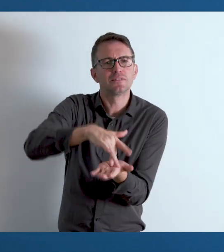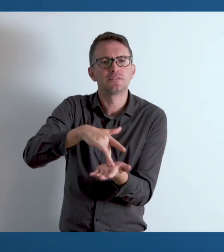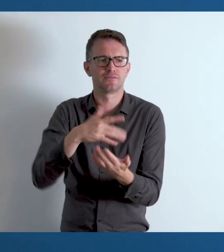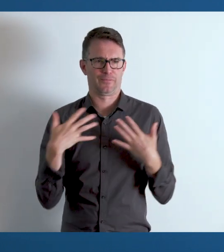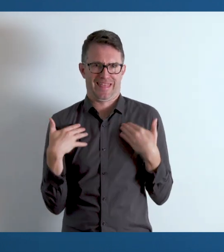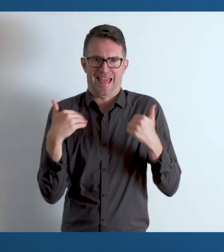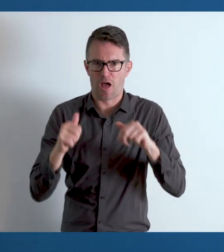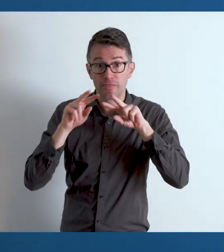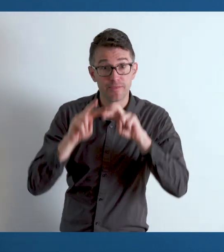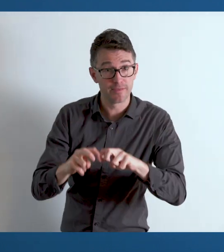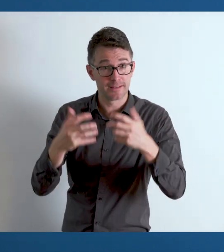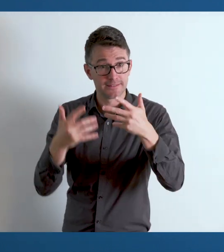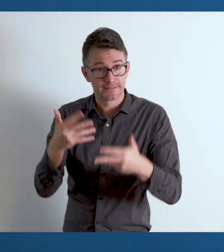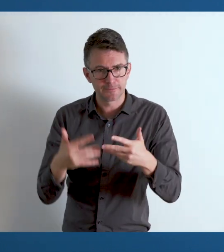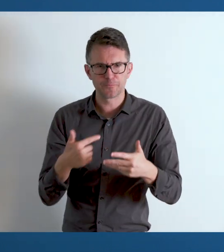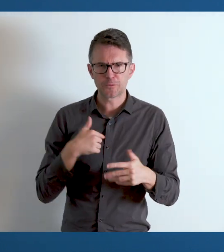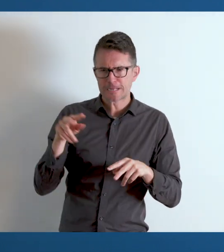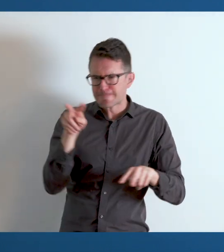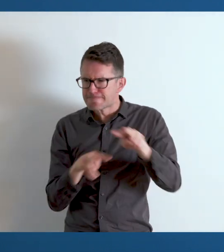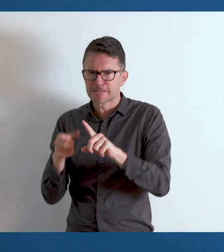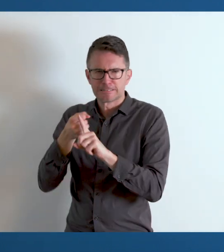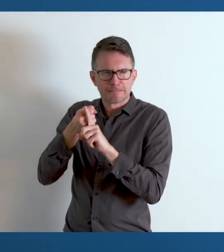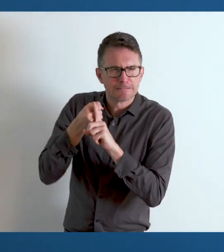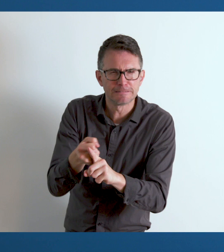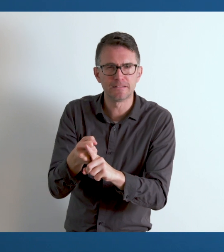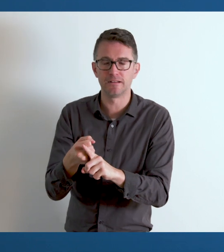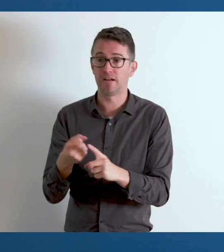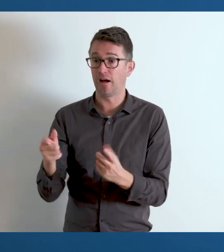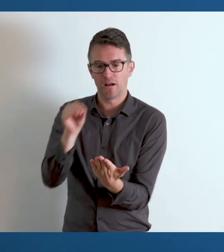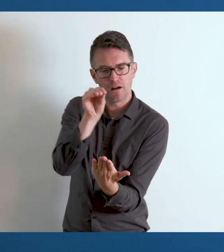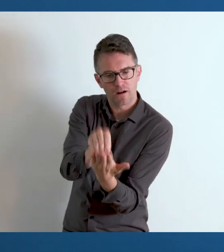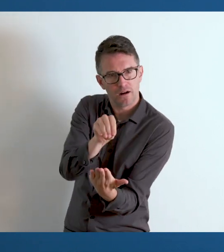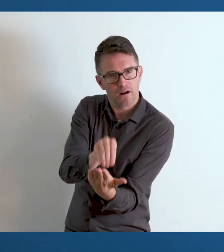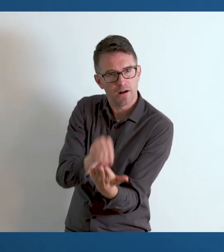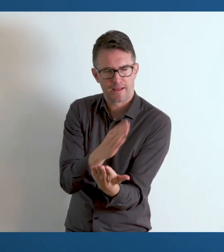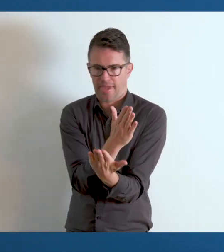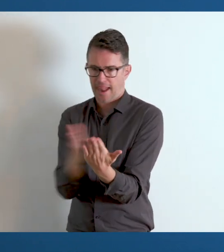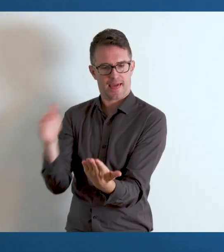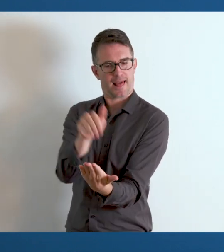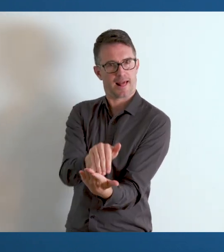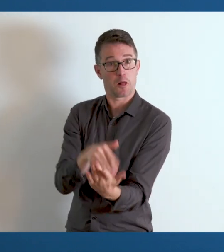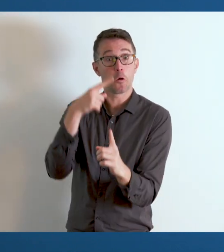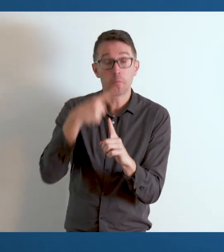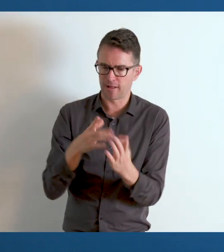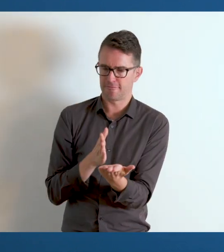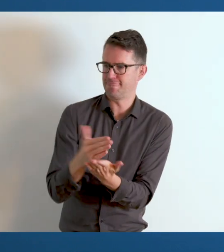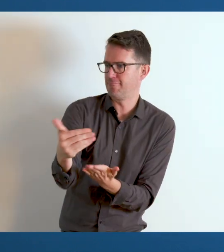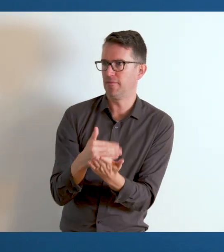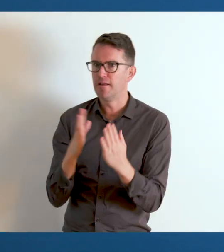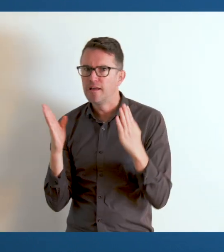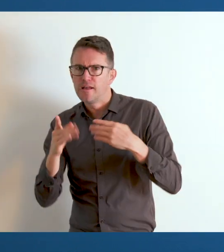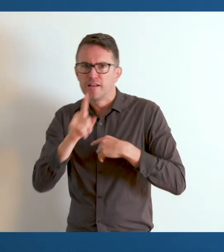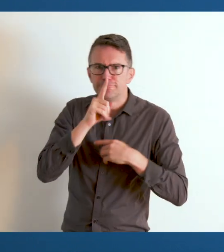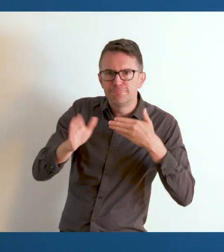an emphasis on evidence and transparency with extensive testing of our data collection